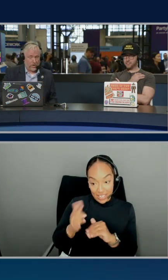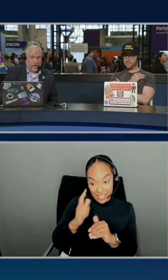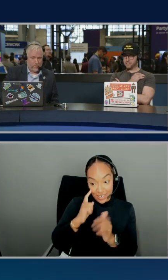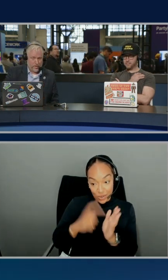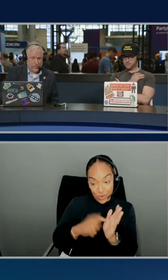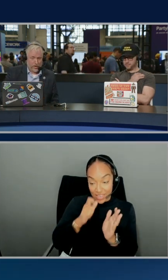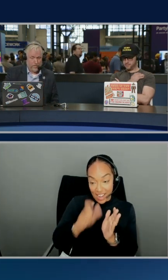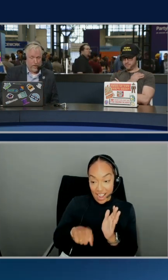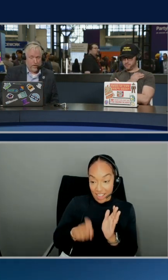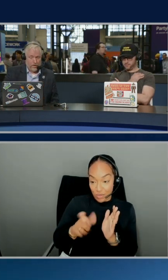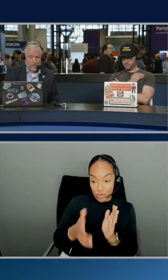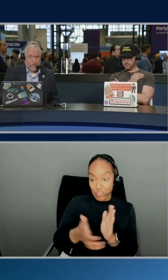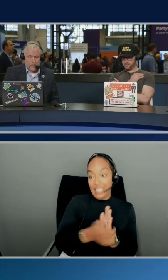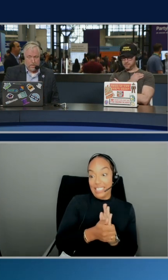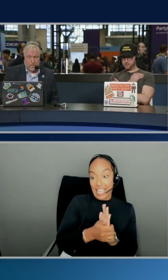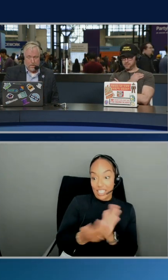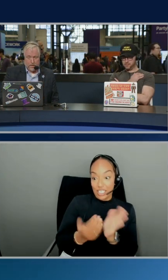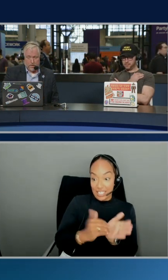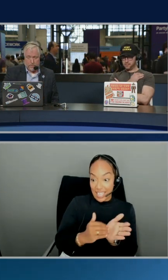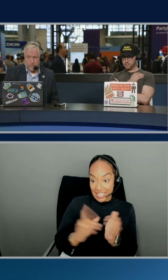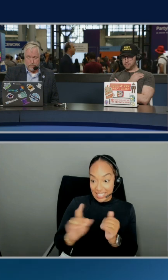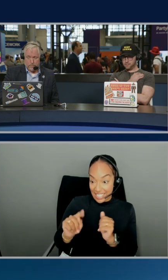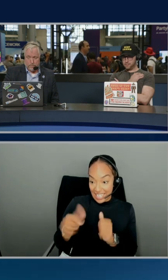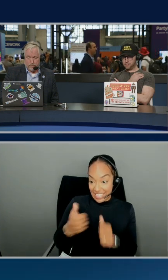It's going to go ahead and remember it.